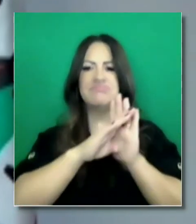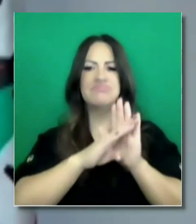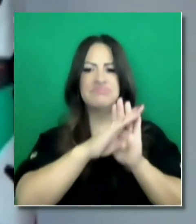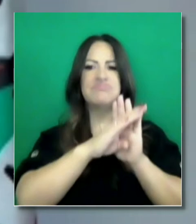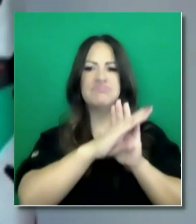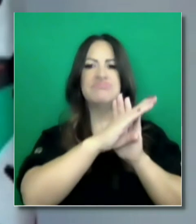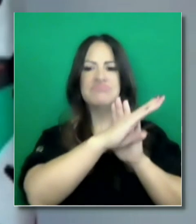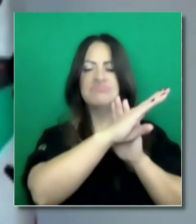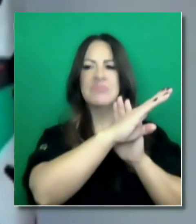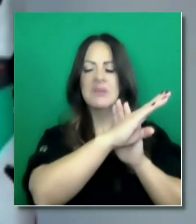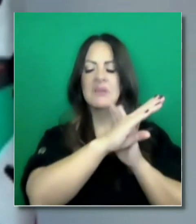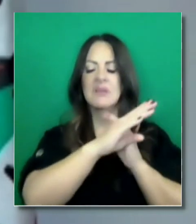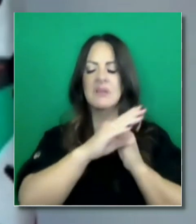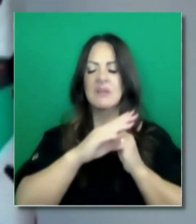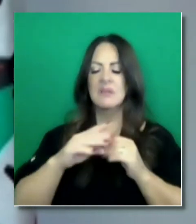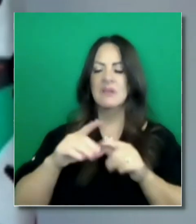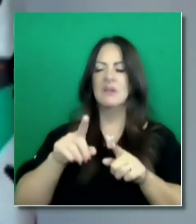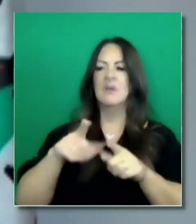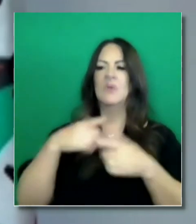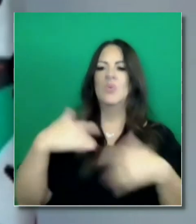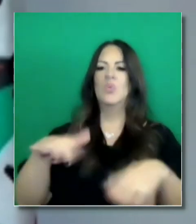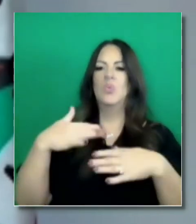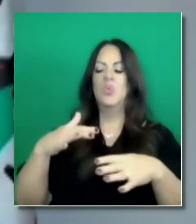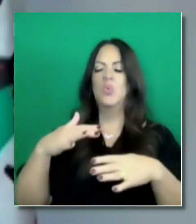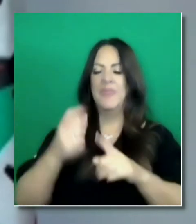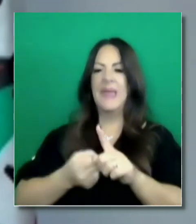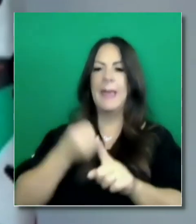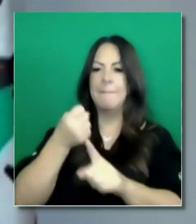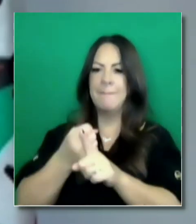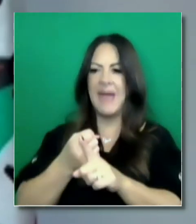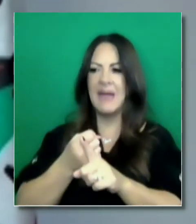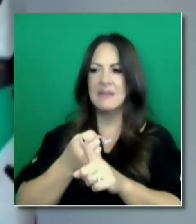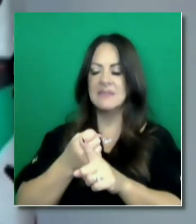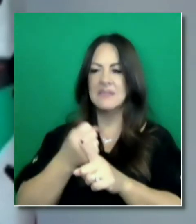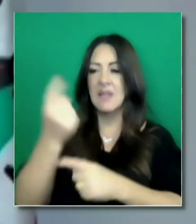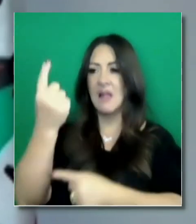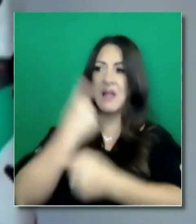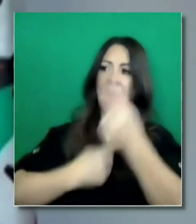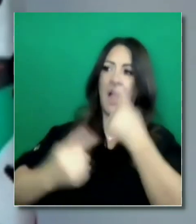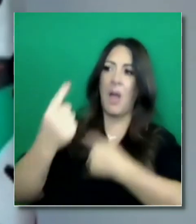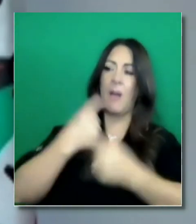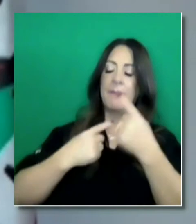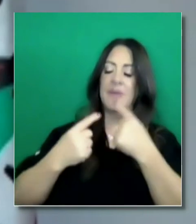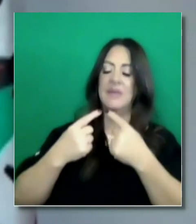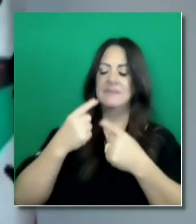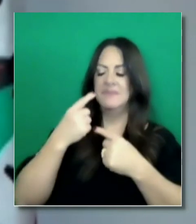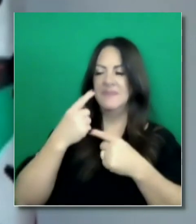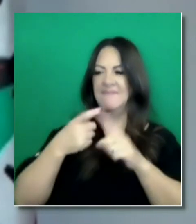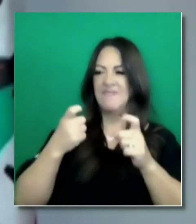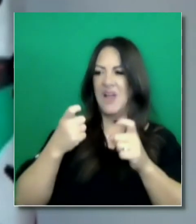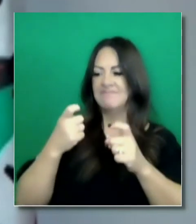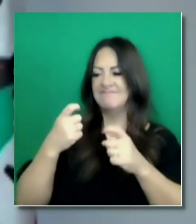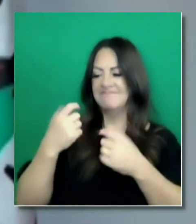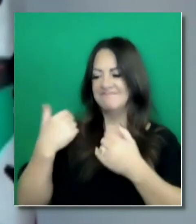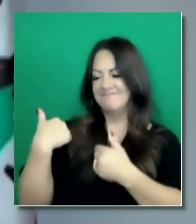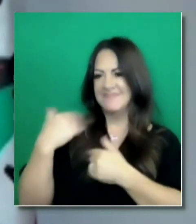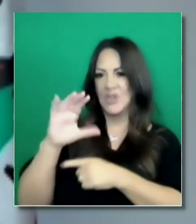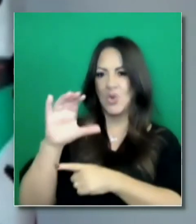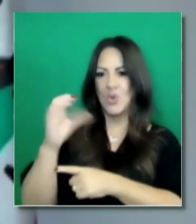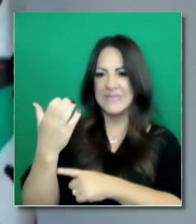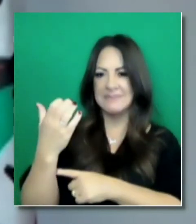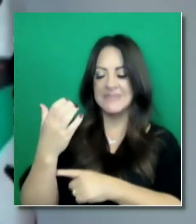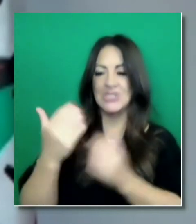that we're seeing today, the impact that we anticipate coming from Christmas, New Year's